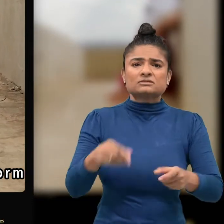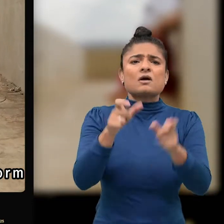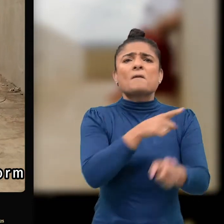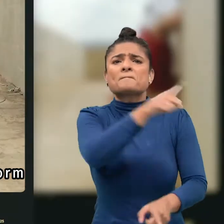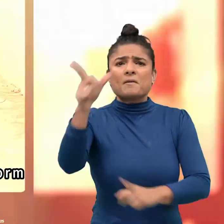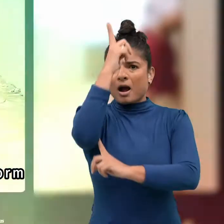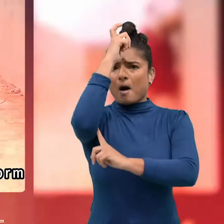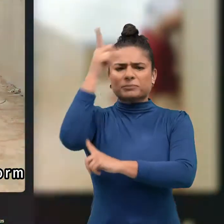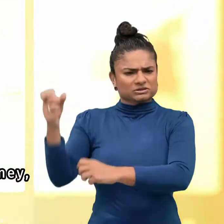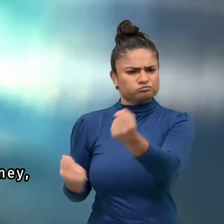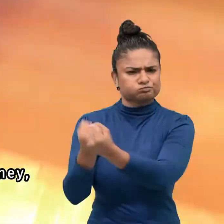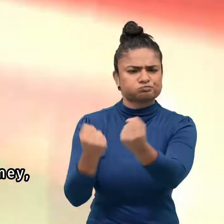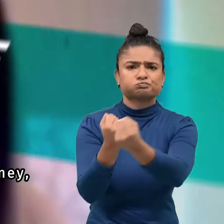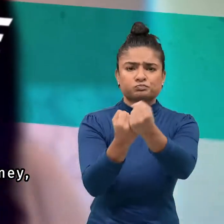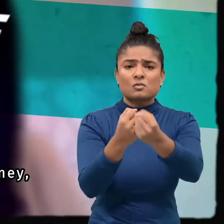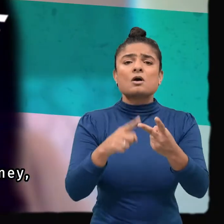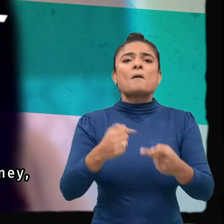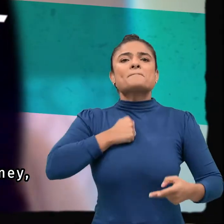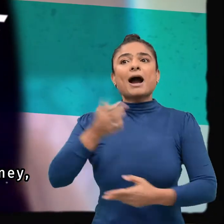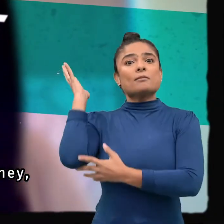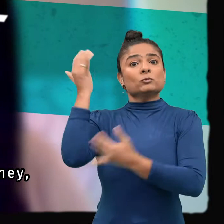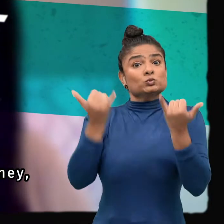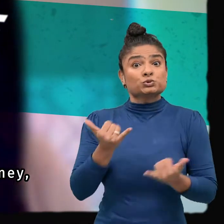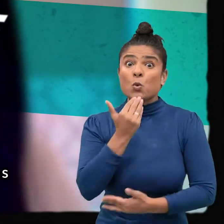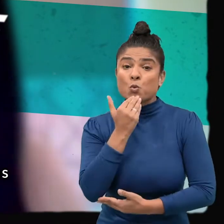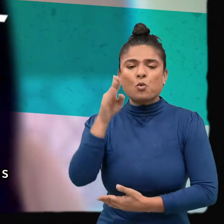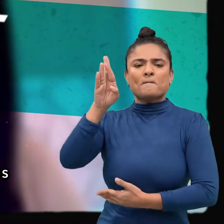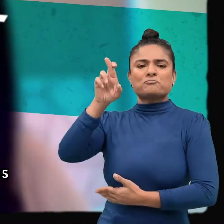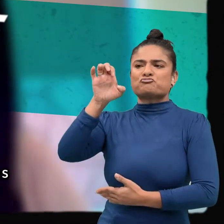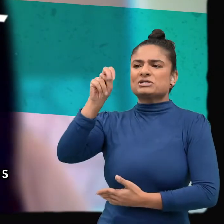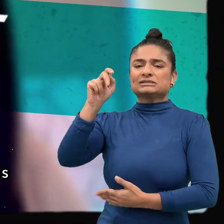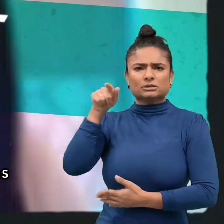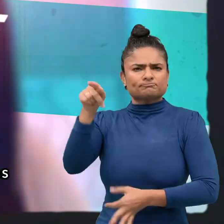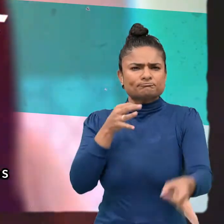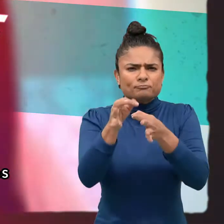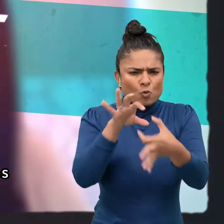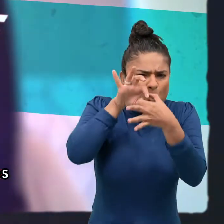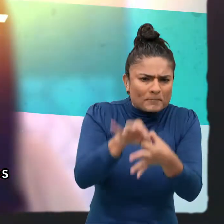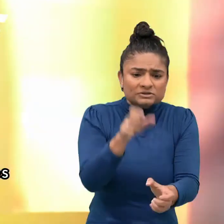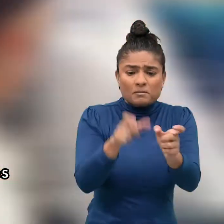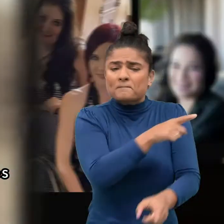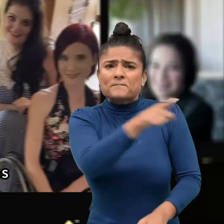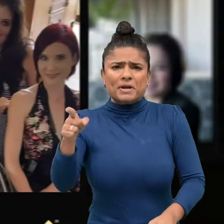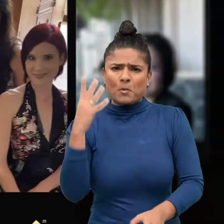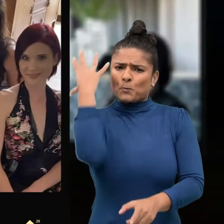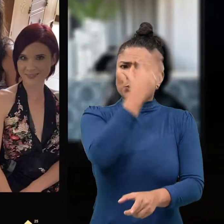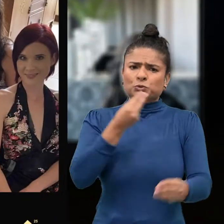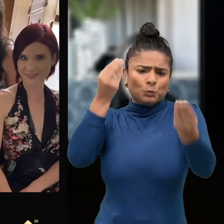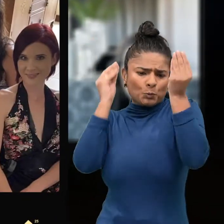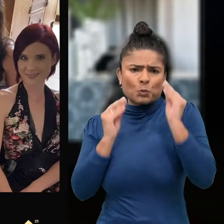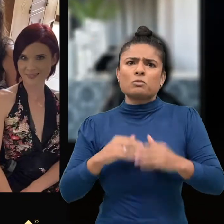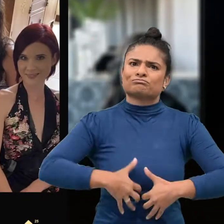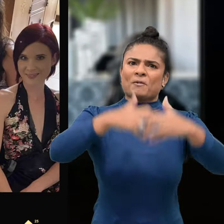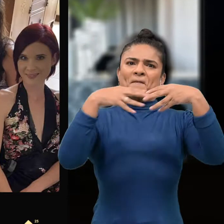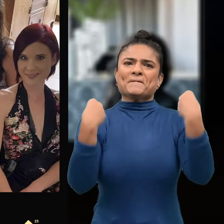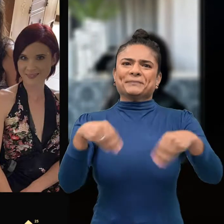with albinism. Our guest for today is Bernadette Rigney, committed to creating opportunities with a difference and showing that we all